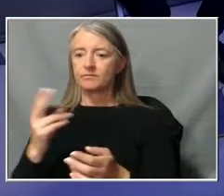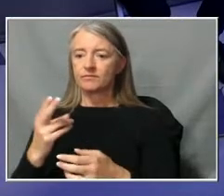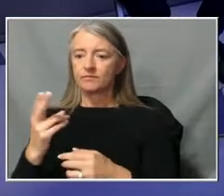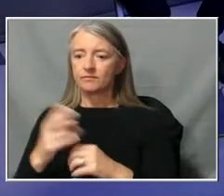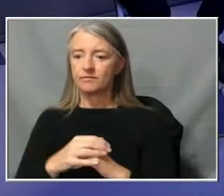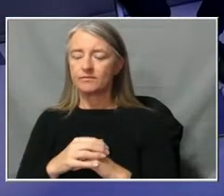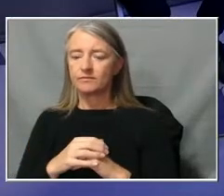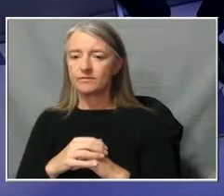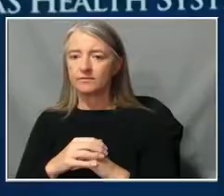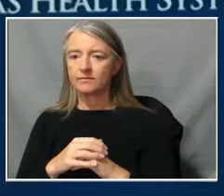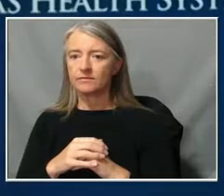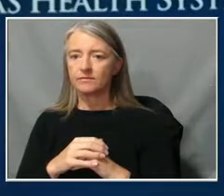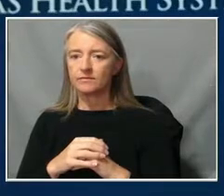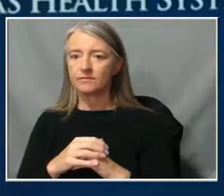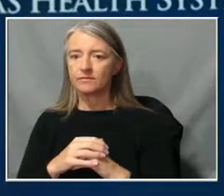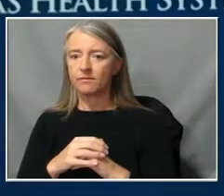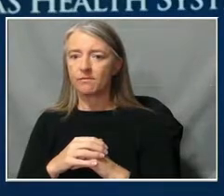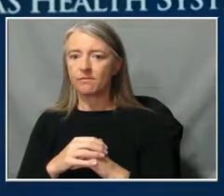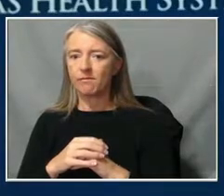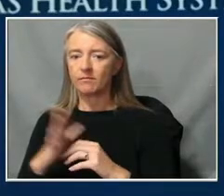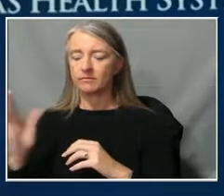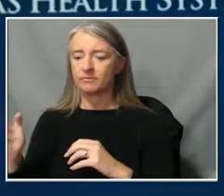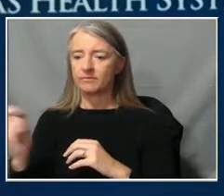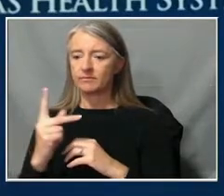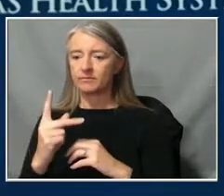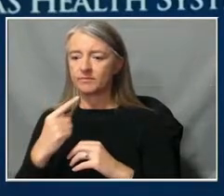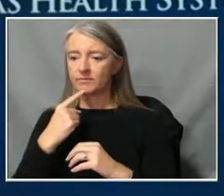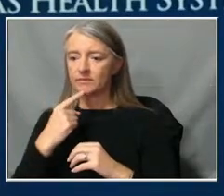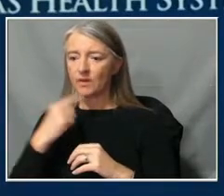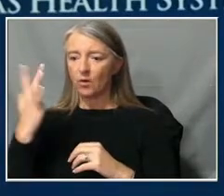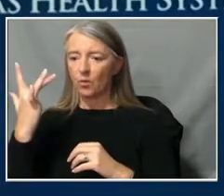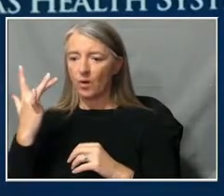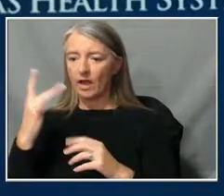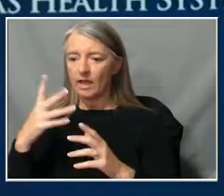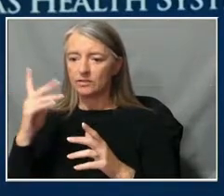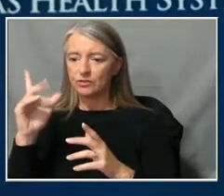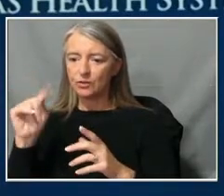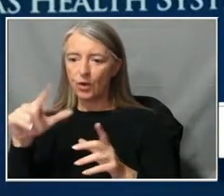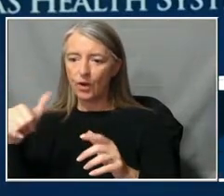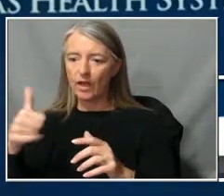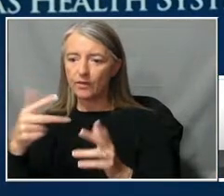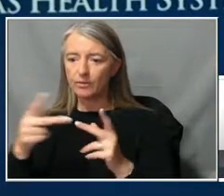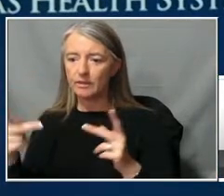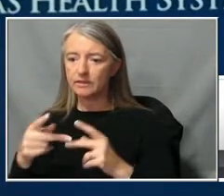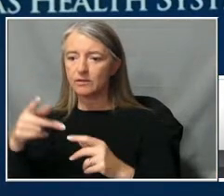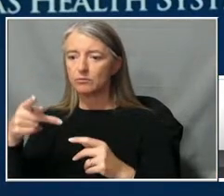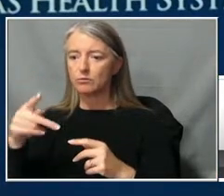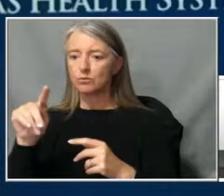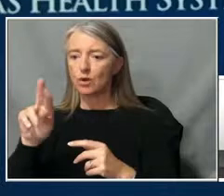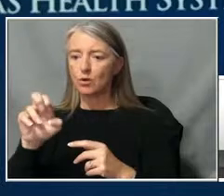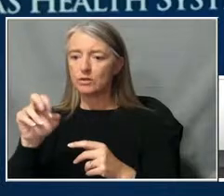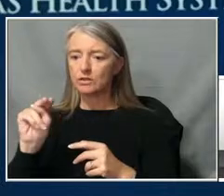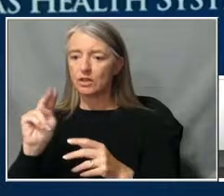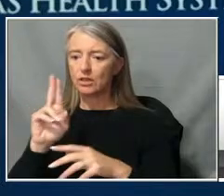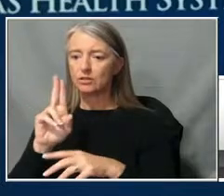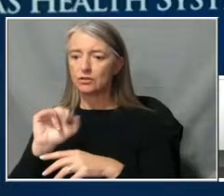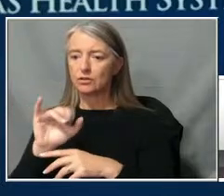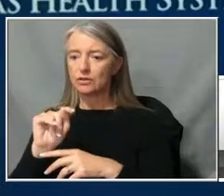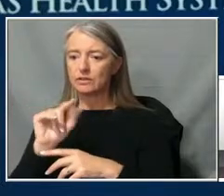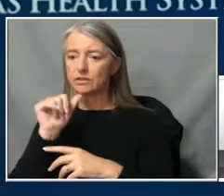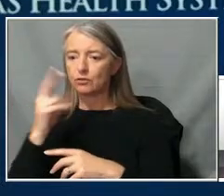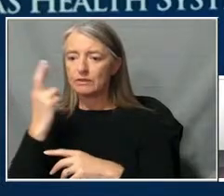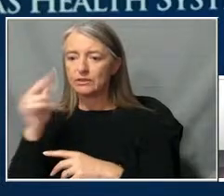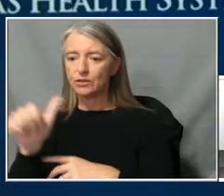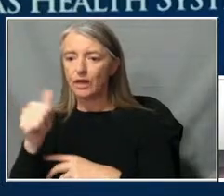think that it goes back to that saying, and why would you go anywhere else? And now with a proton unit, there's really no reason to go anywhere else.